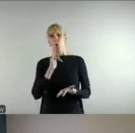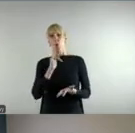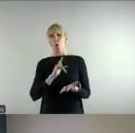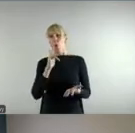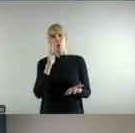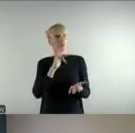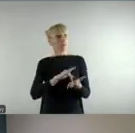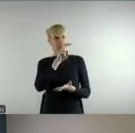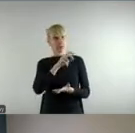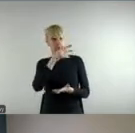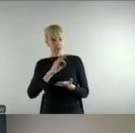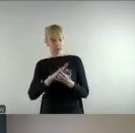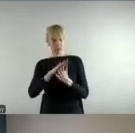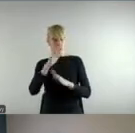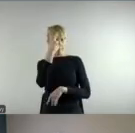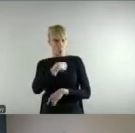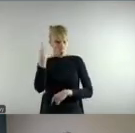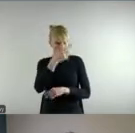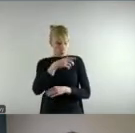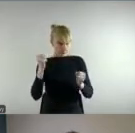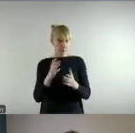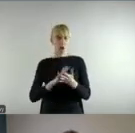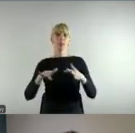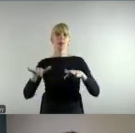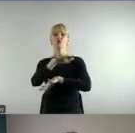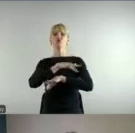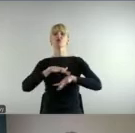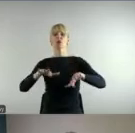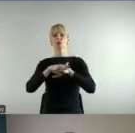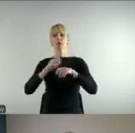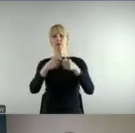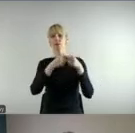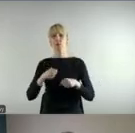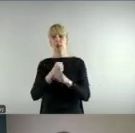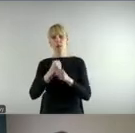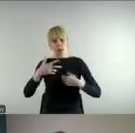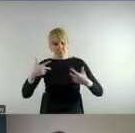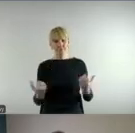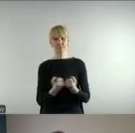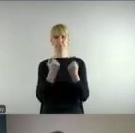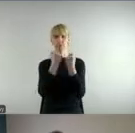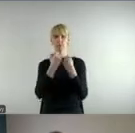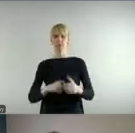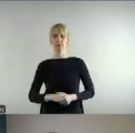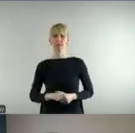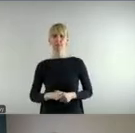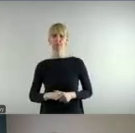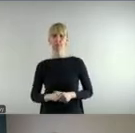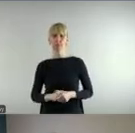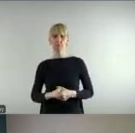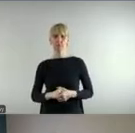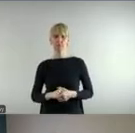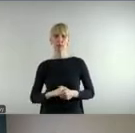collaboration network helped us handling the crisis. And in the first week of